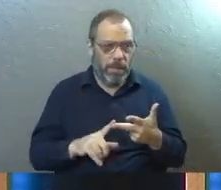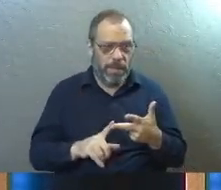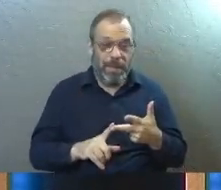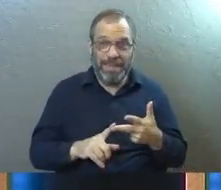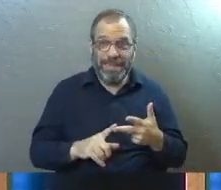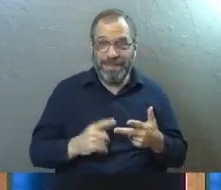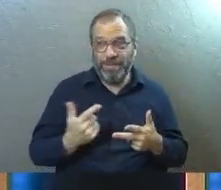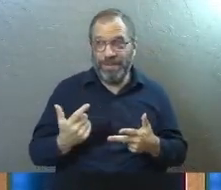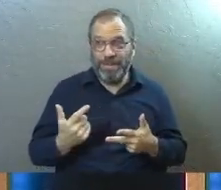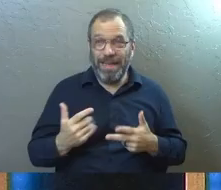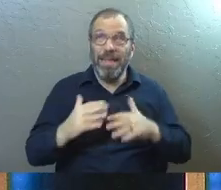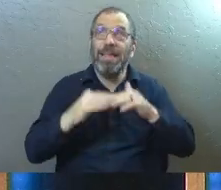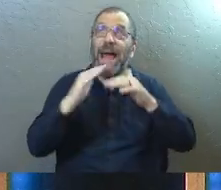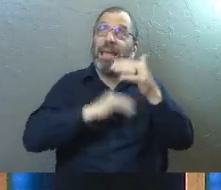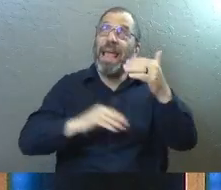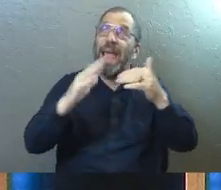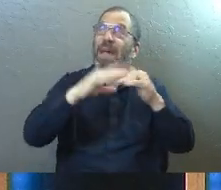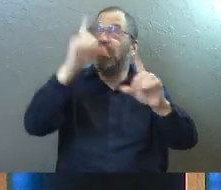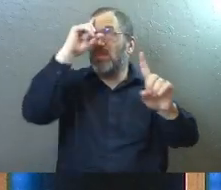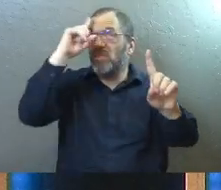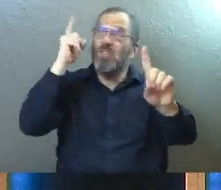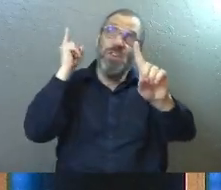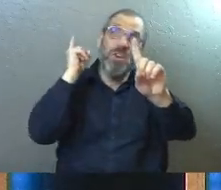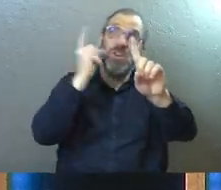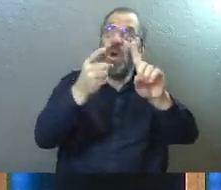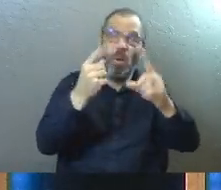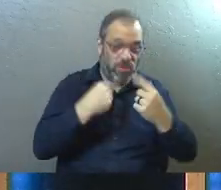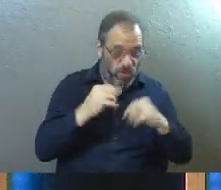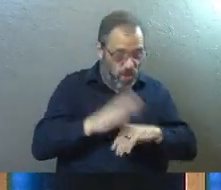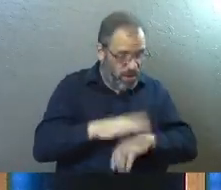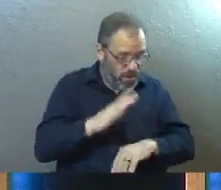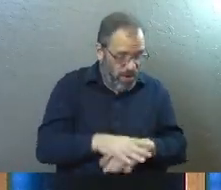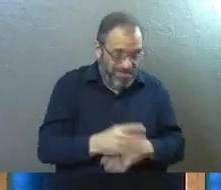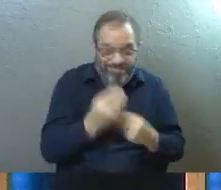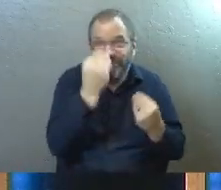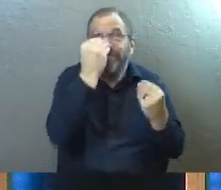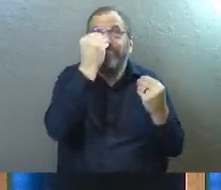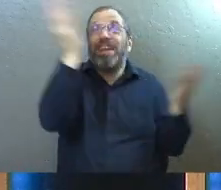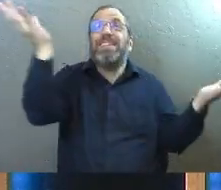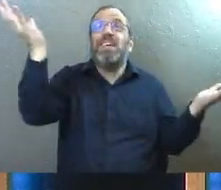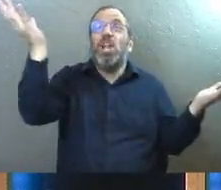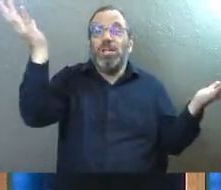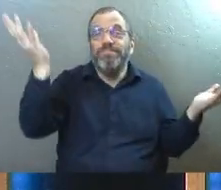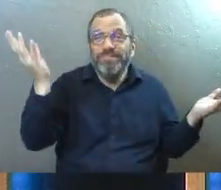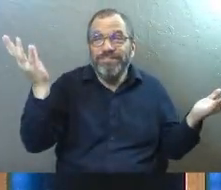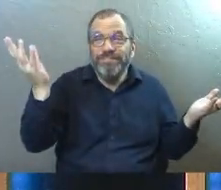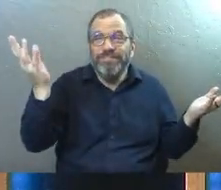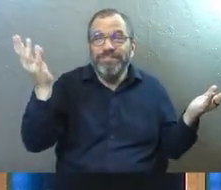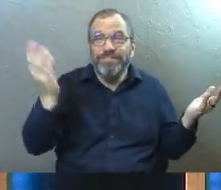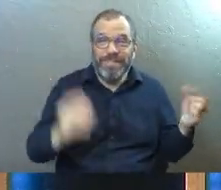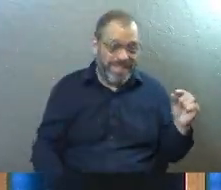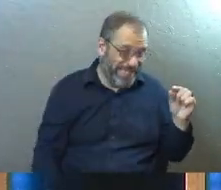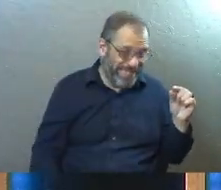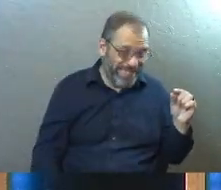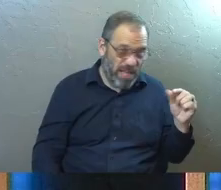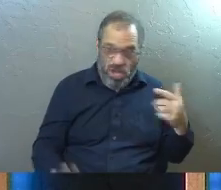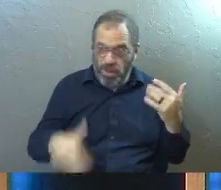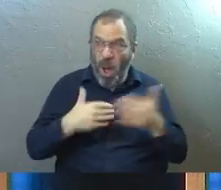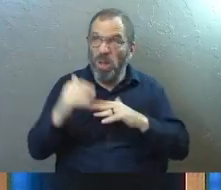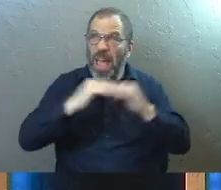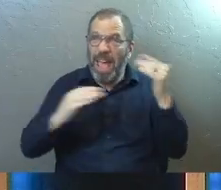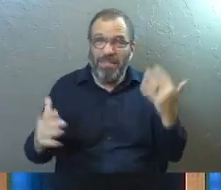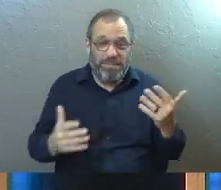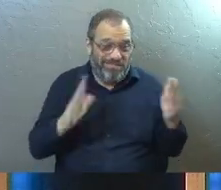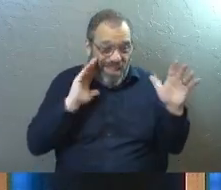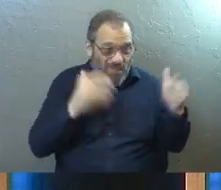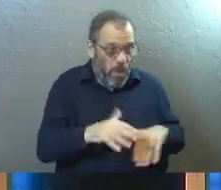like we talked about, that heaven is the goal. So what I do here is just really not important. It's this big to all of this.